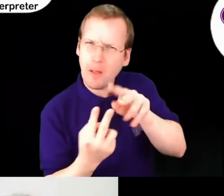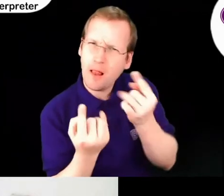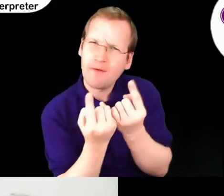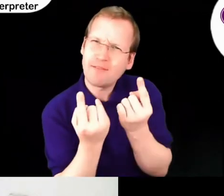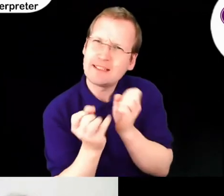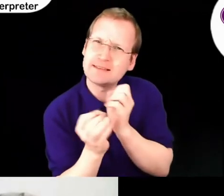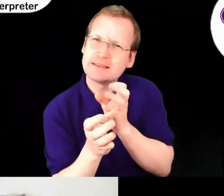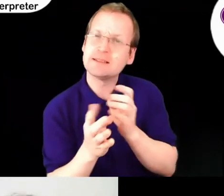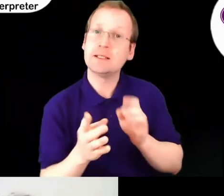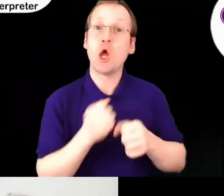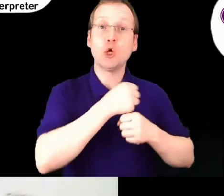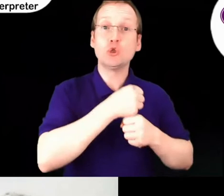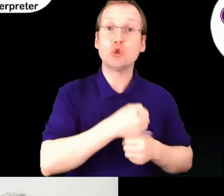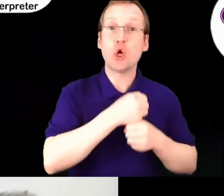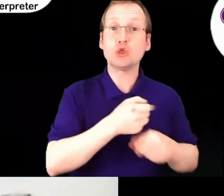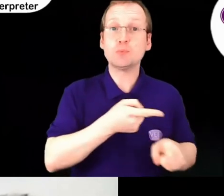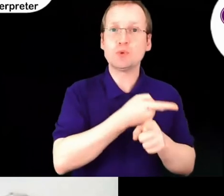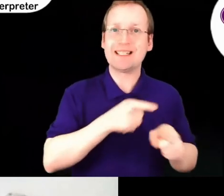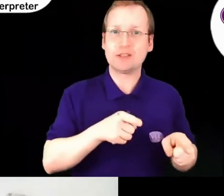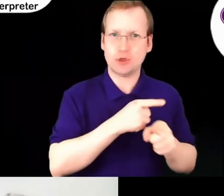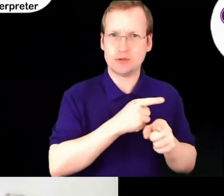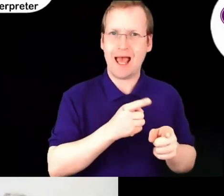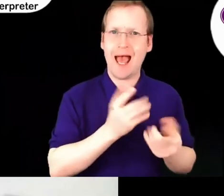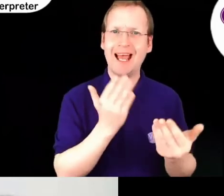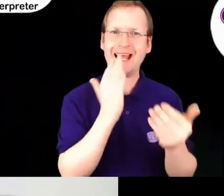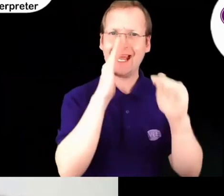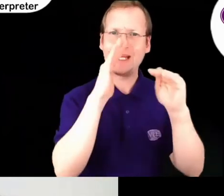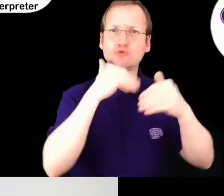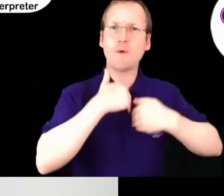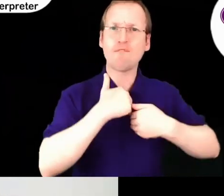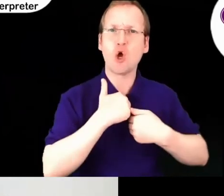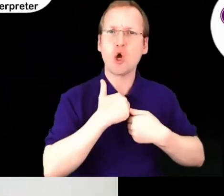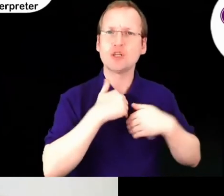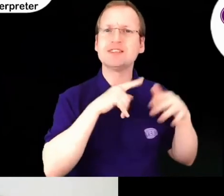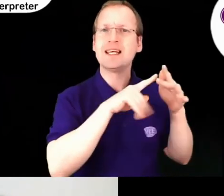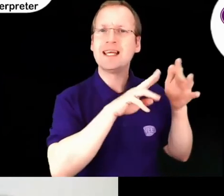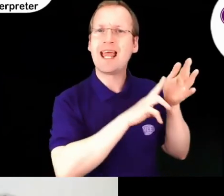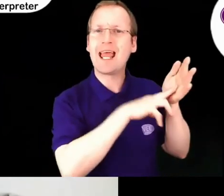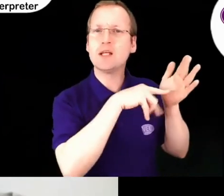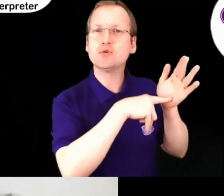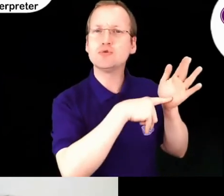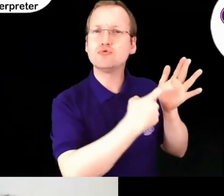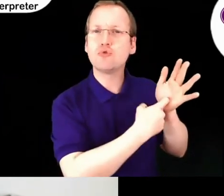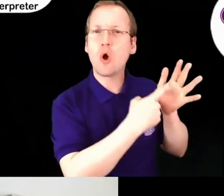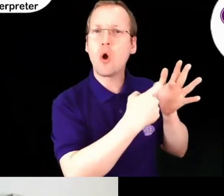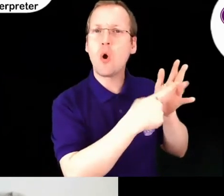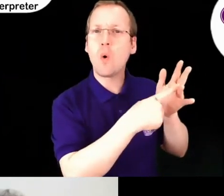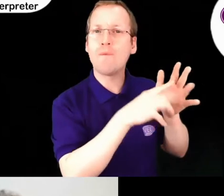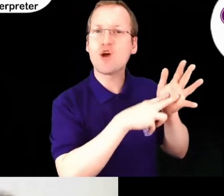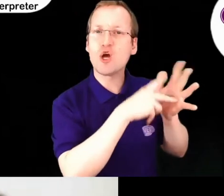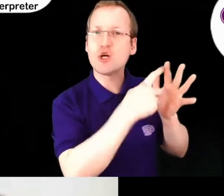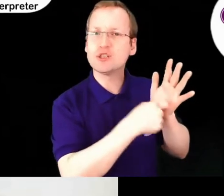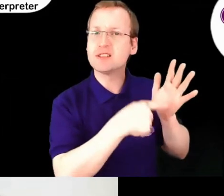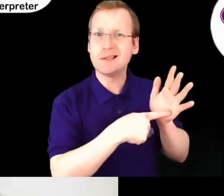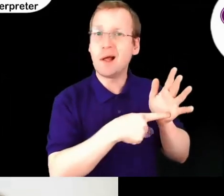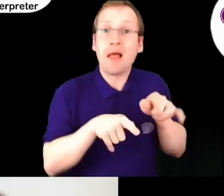church musicians who are in charge of music are introverts. This is not for a moment to say that that's a bad thing,